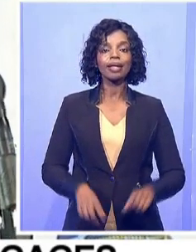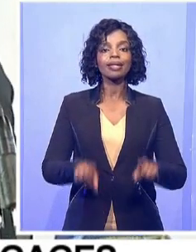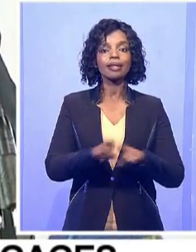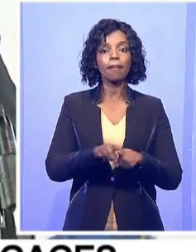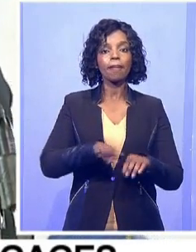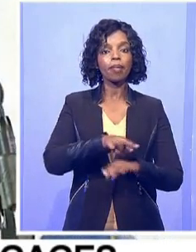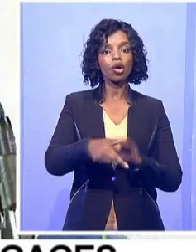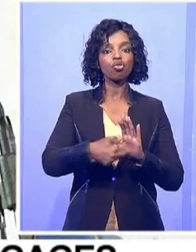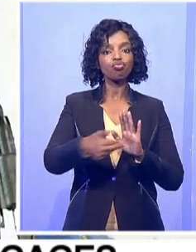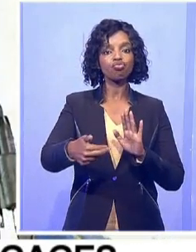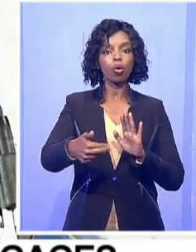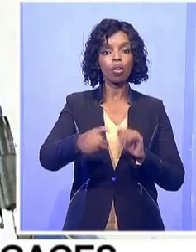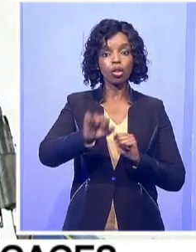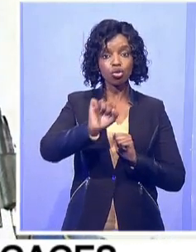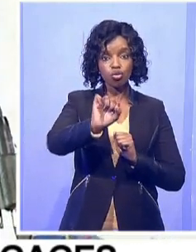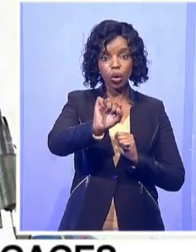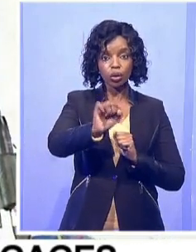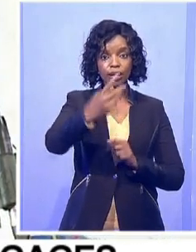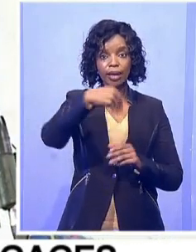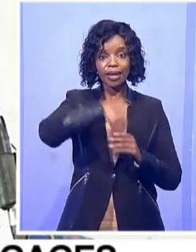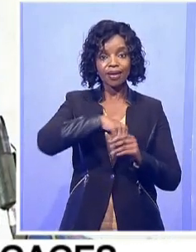played